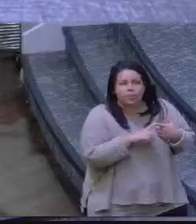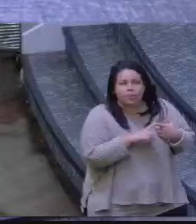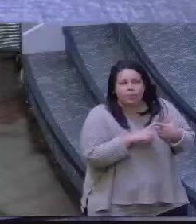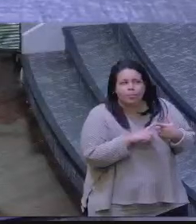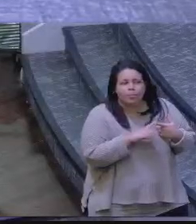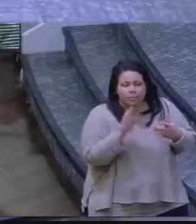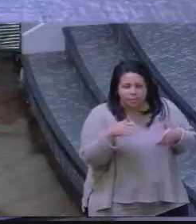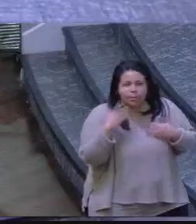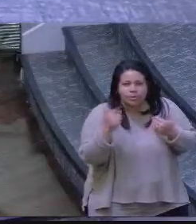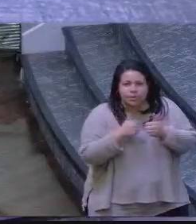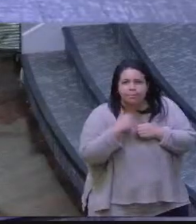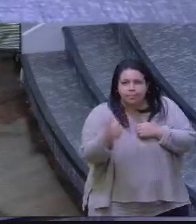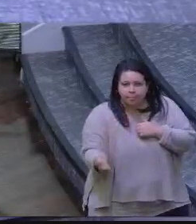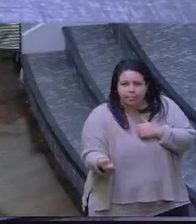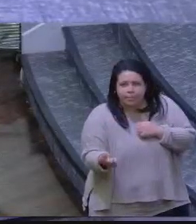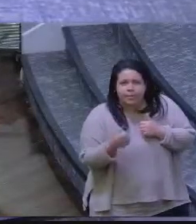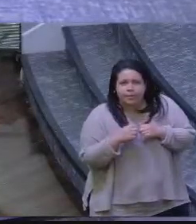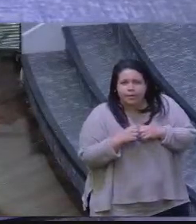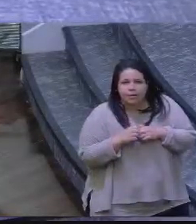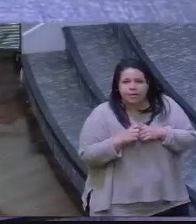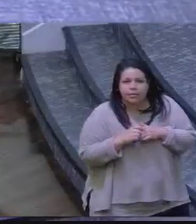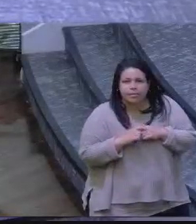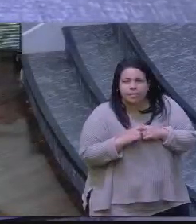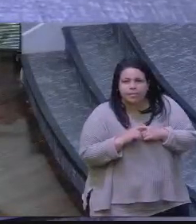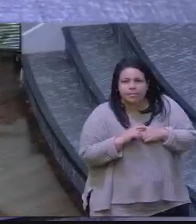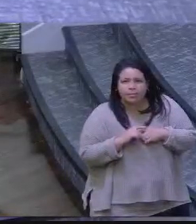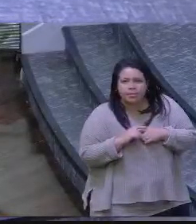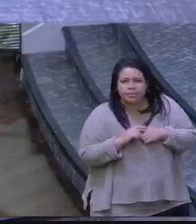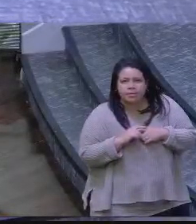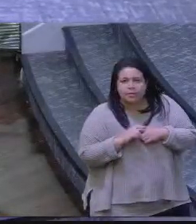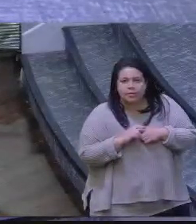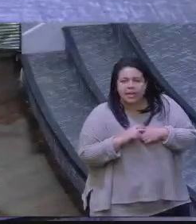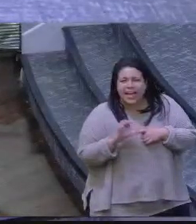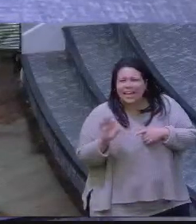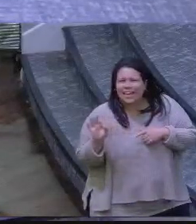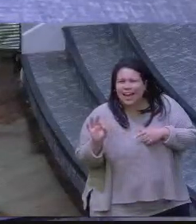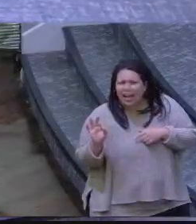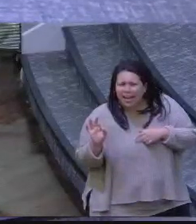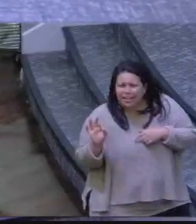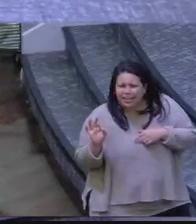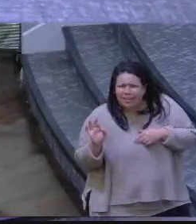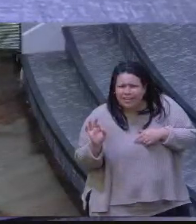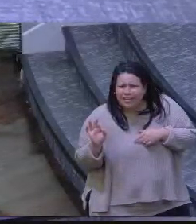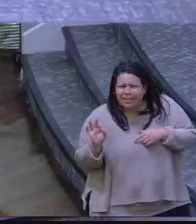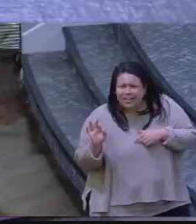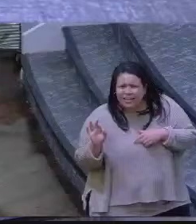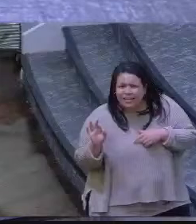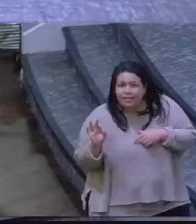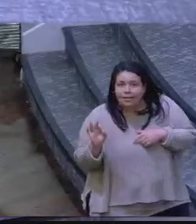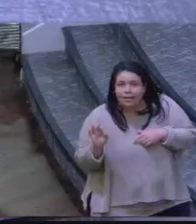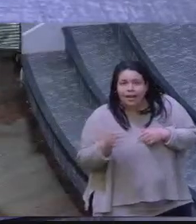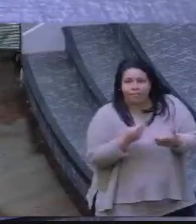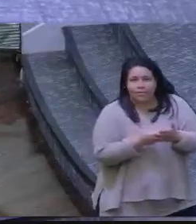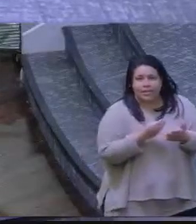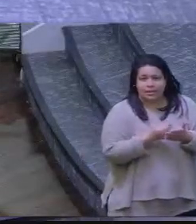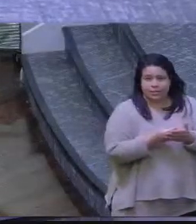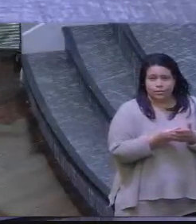carries. All right, now for item 9, the financial report and approval. Mr. Grine?